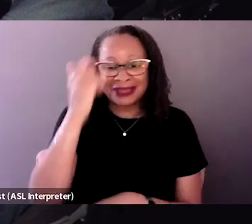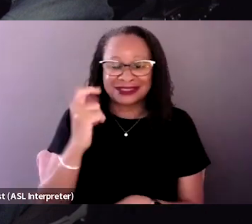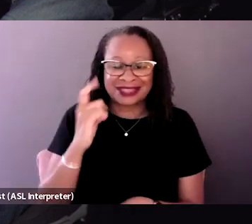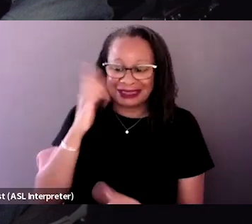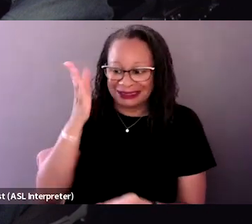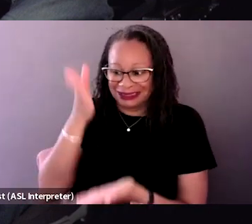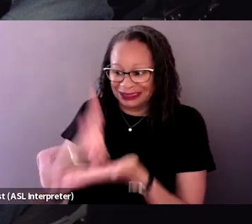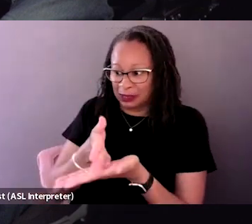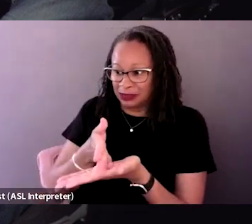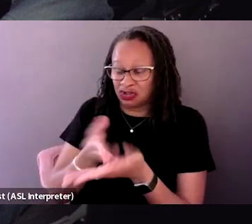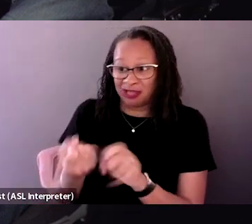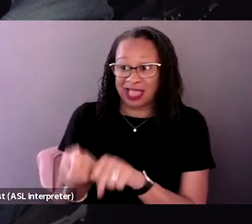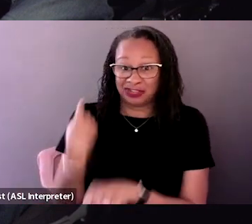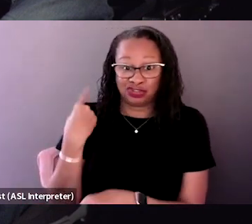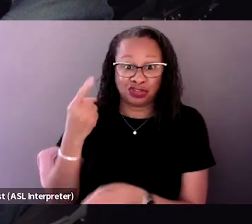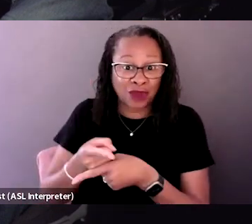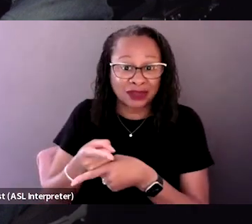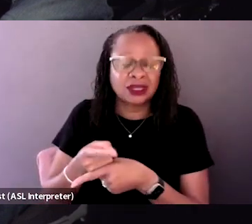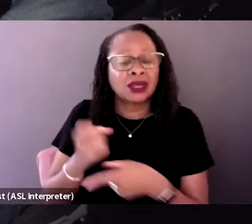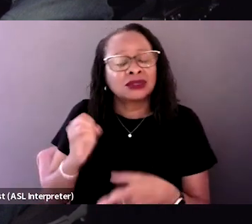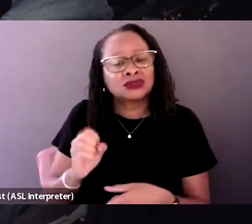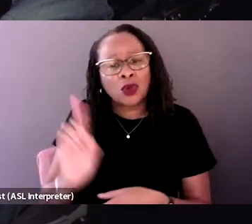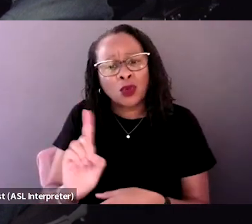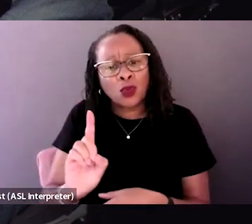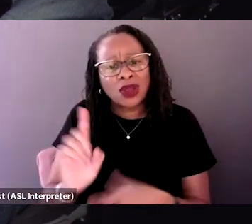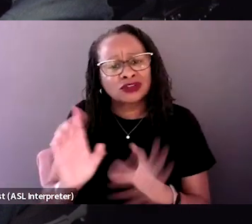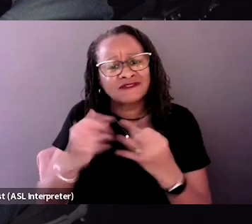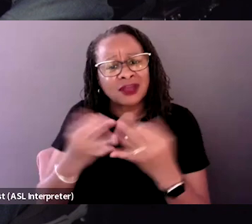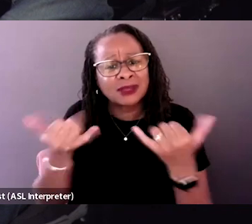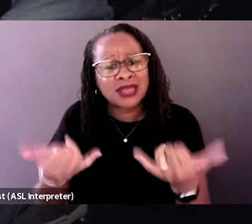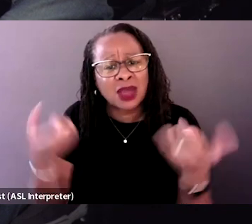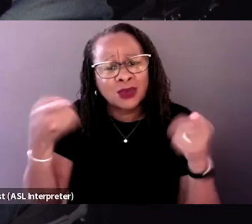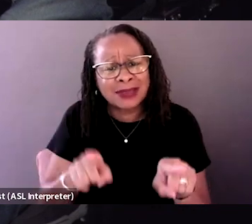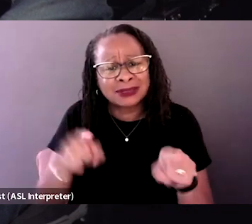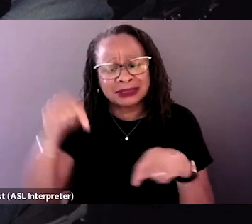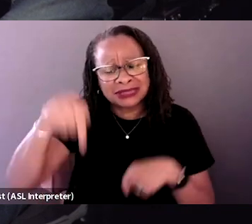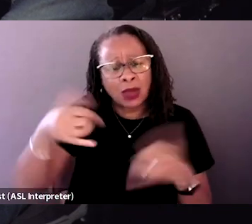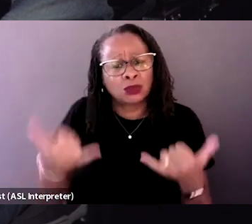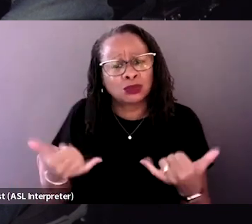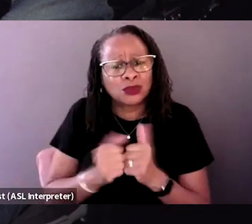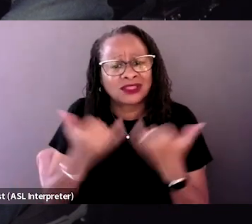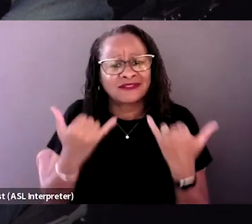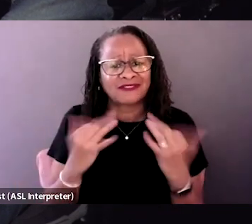on, because I think it stopped in last year. So where's the family? What's happened?